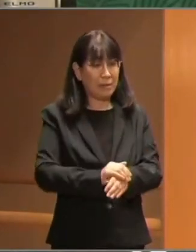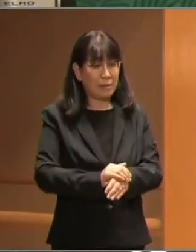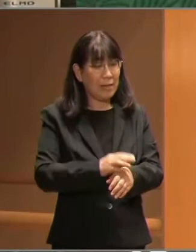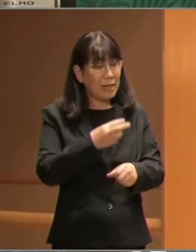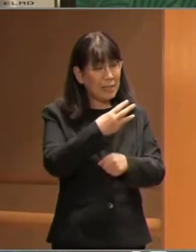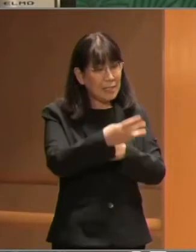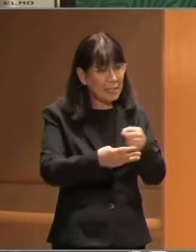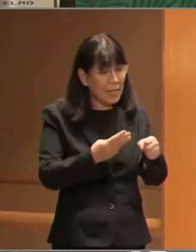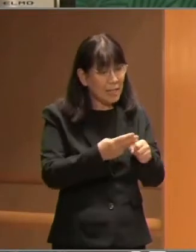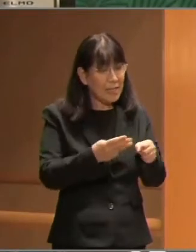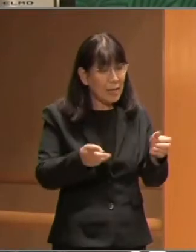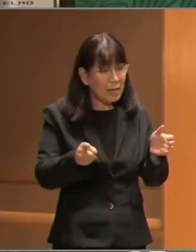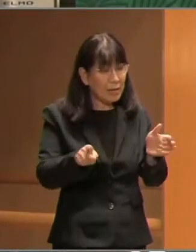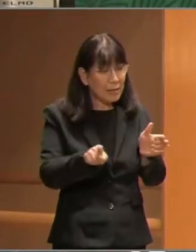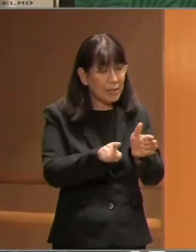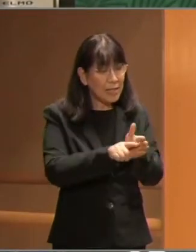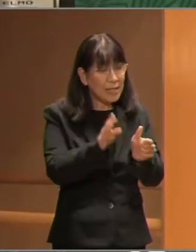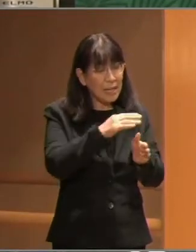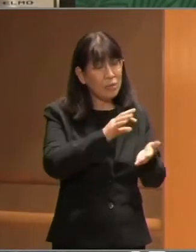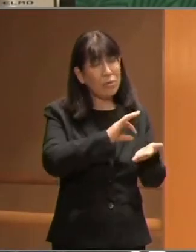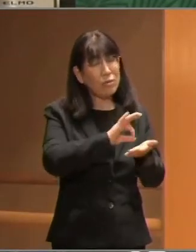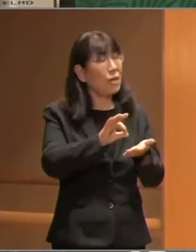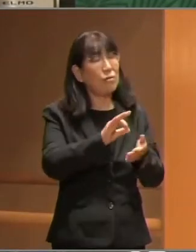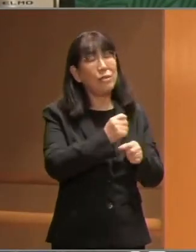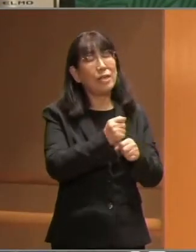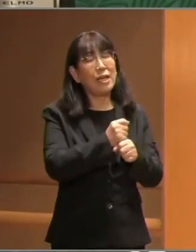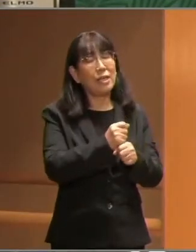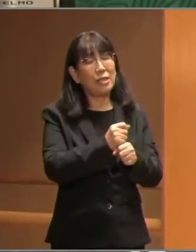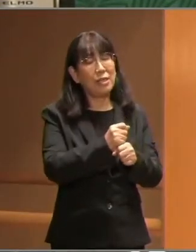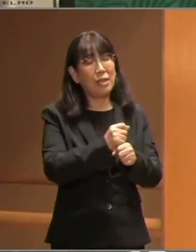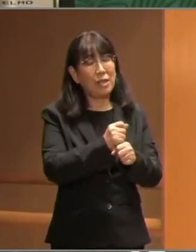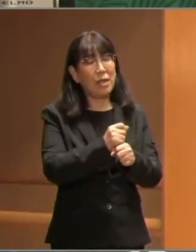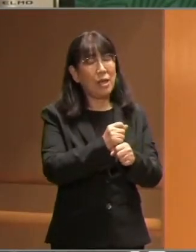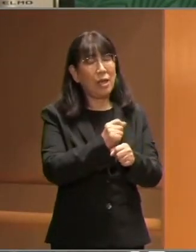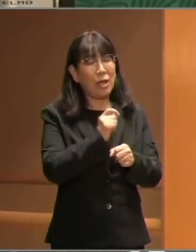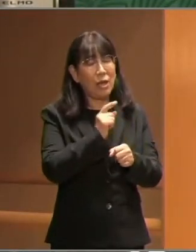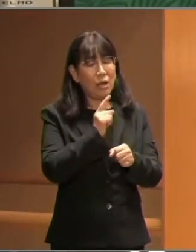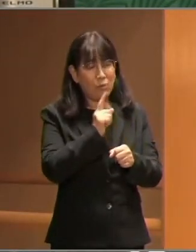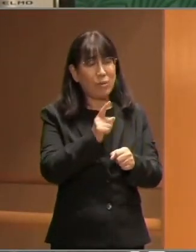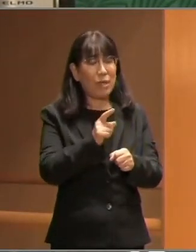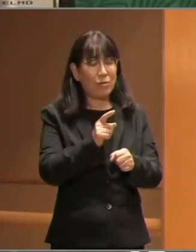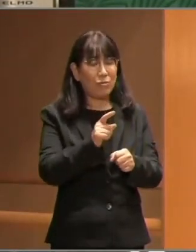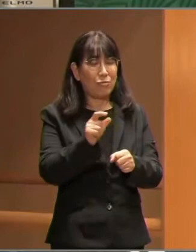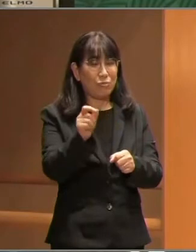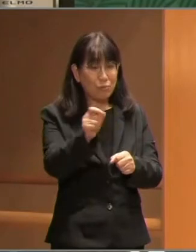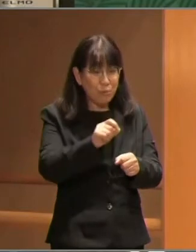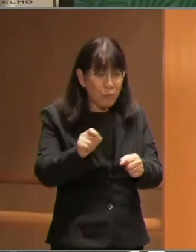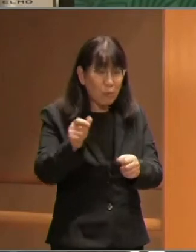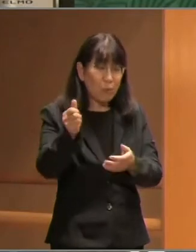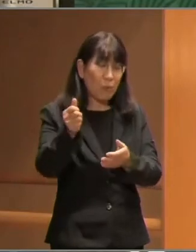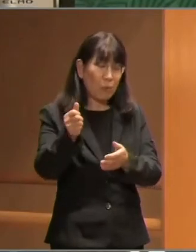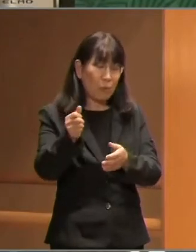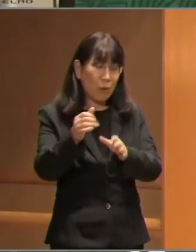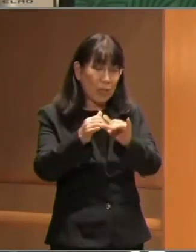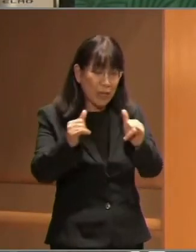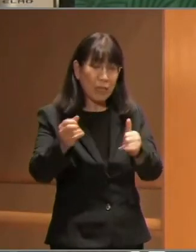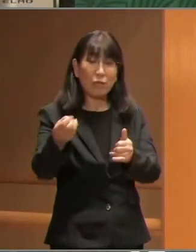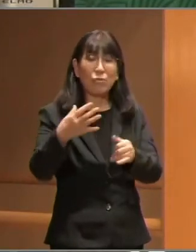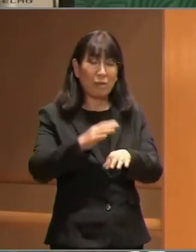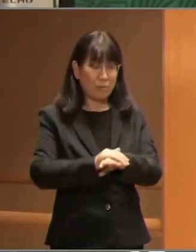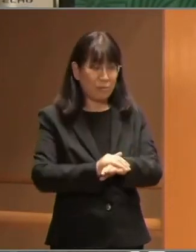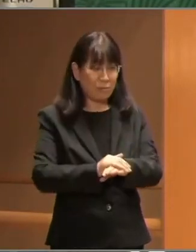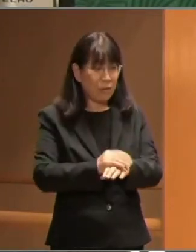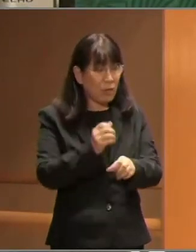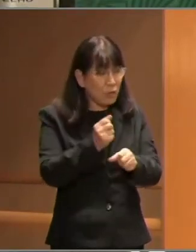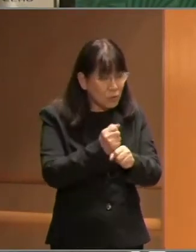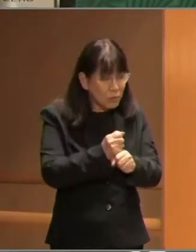As I mentioned earlier, it is always said that the paper can be used 3